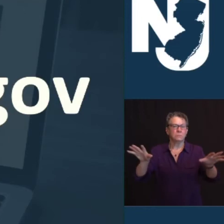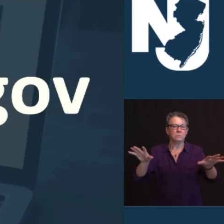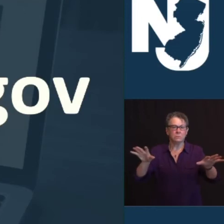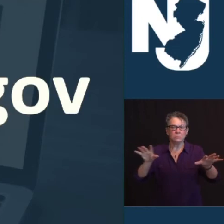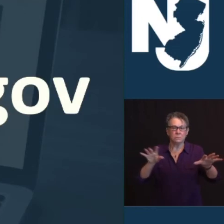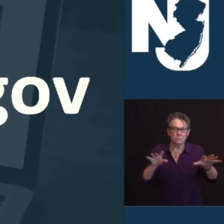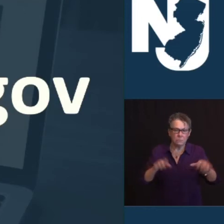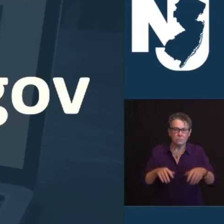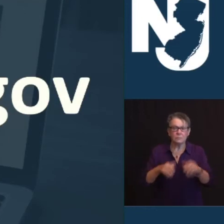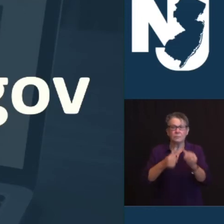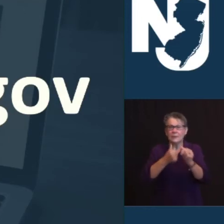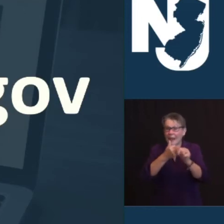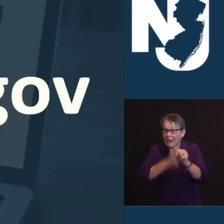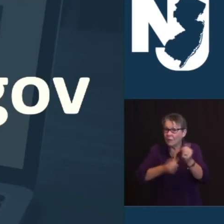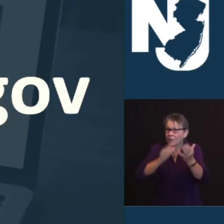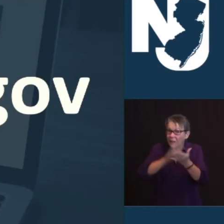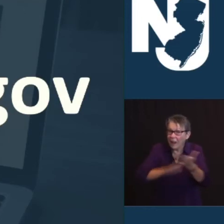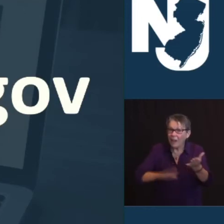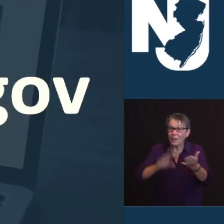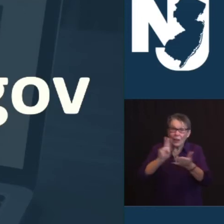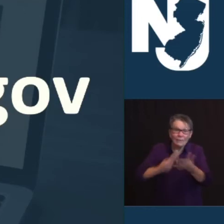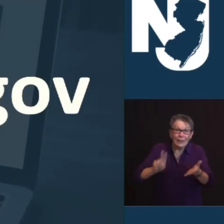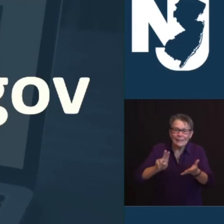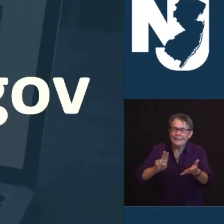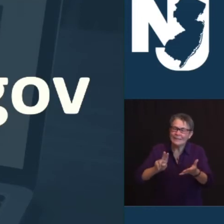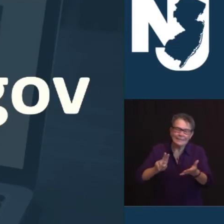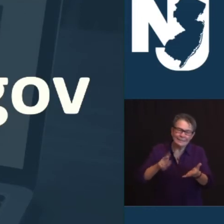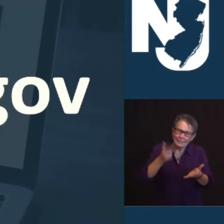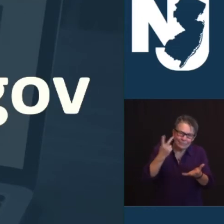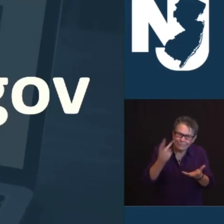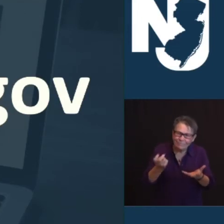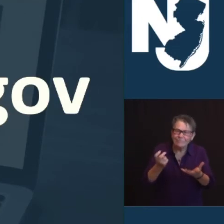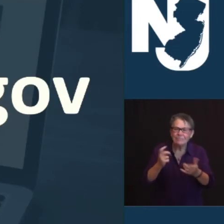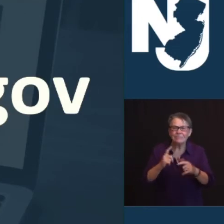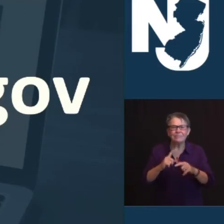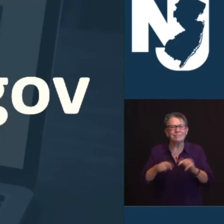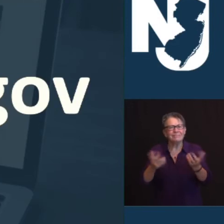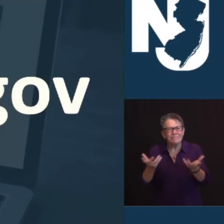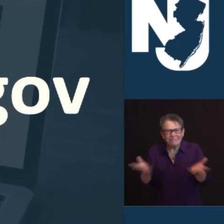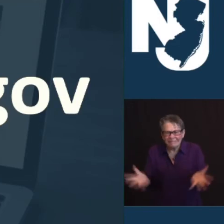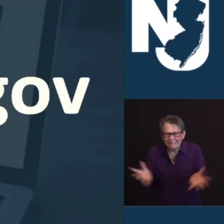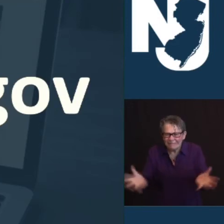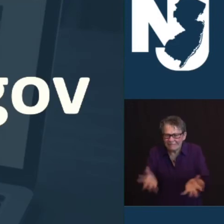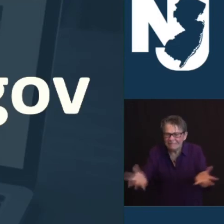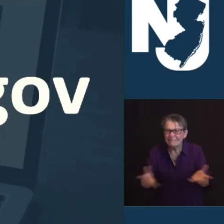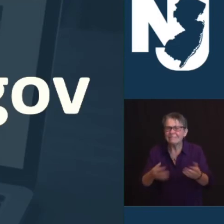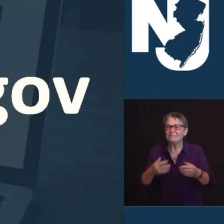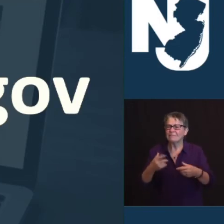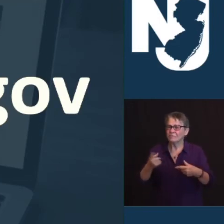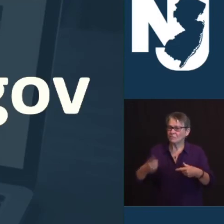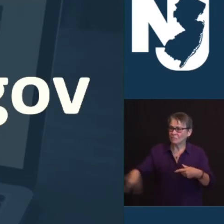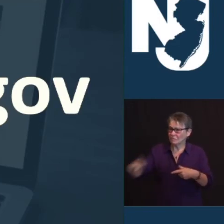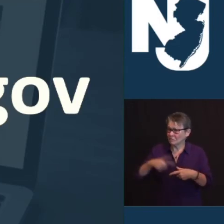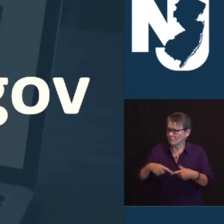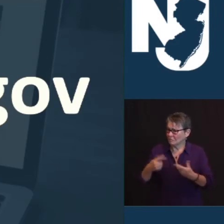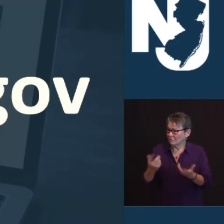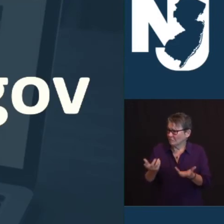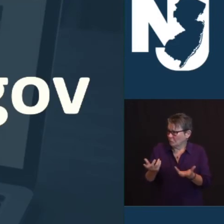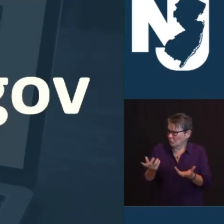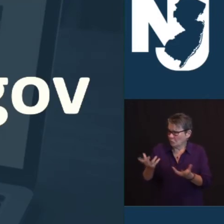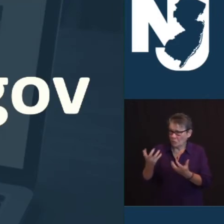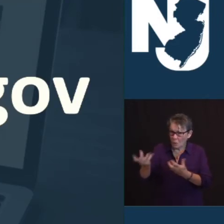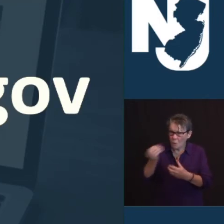Thanksgiving, you're hopefully here through the end of January at this point, and that is our hope. We must recognize, and we've said this